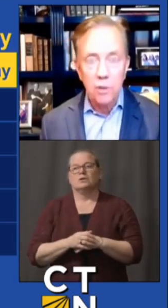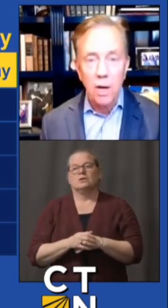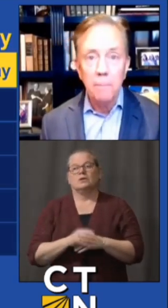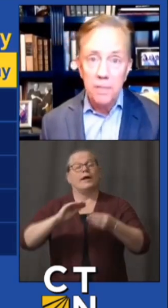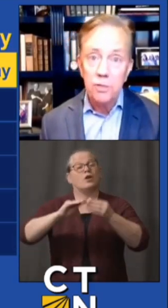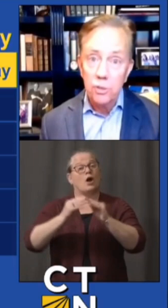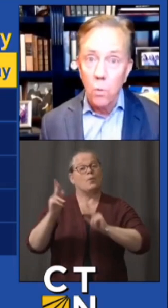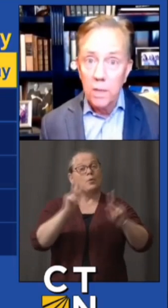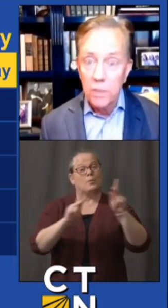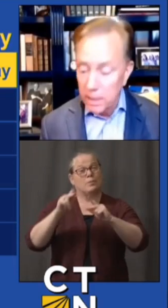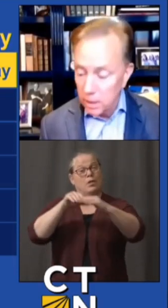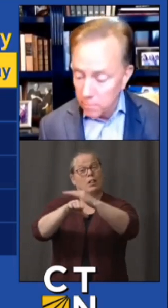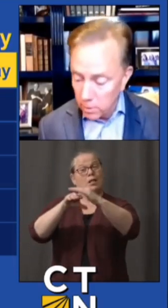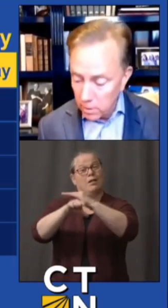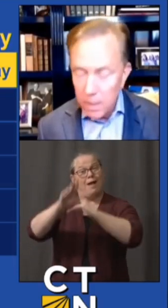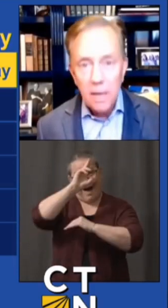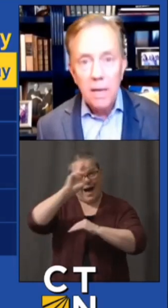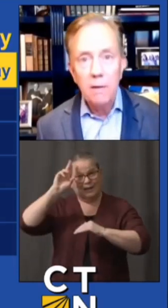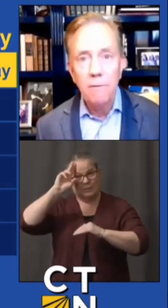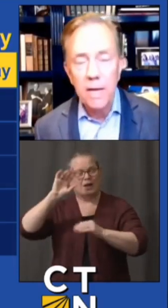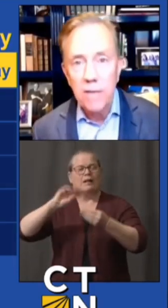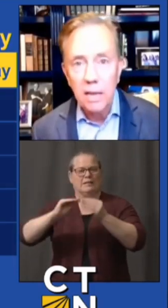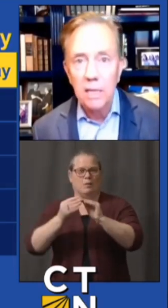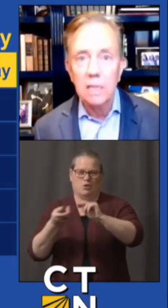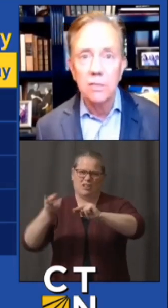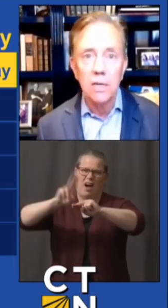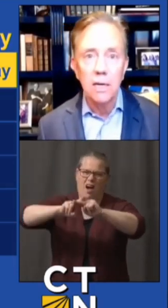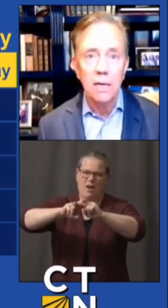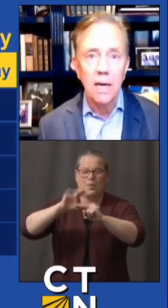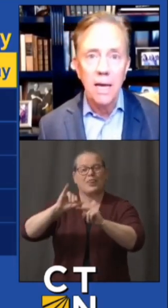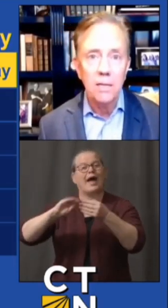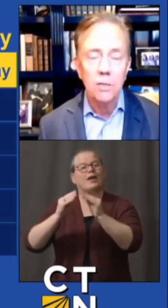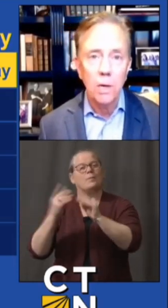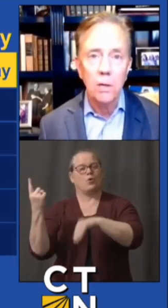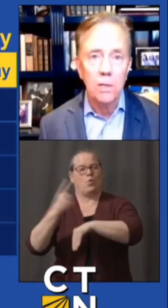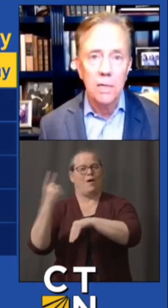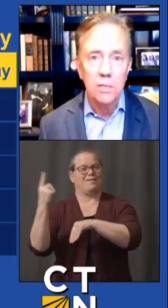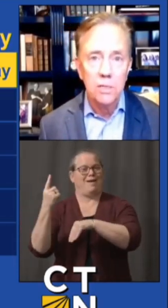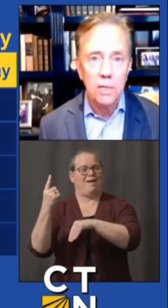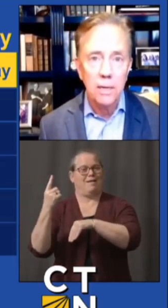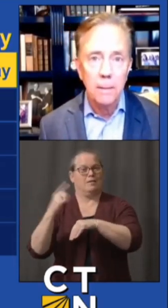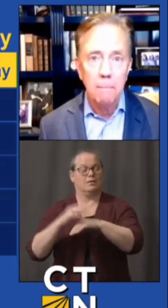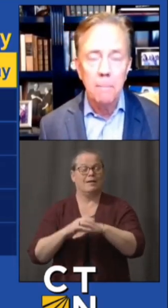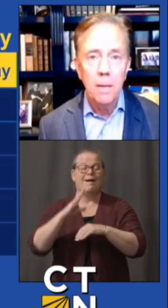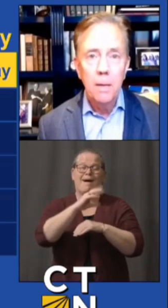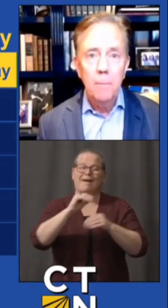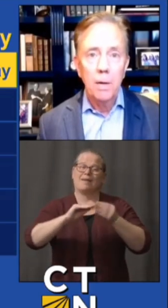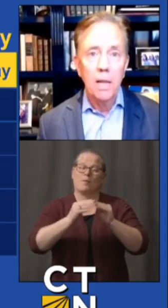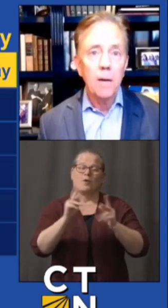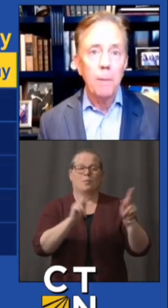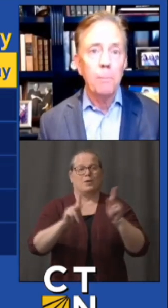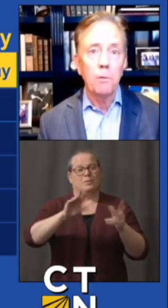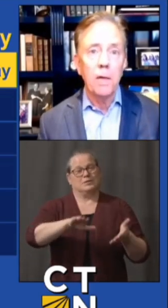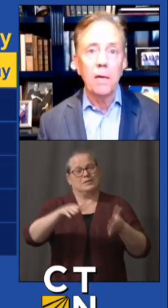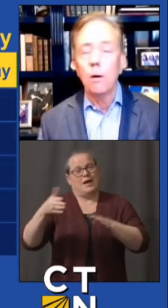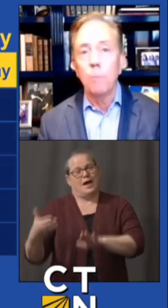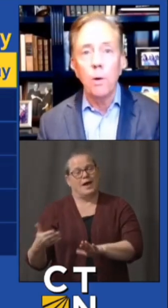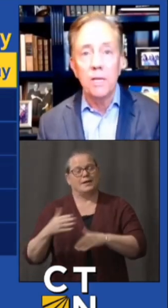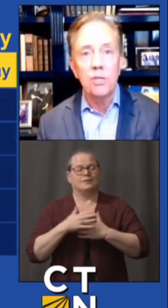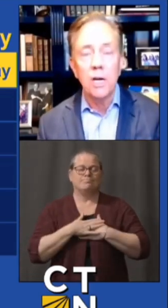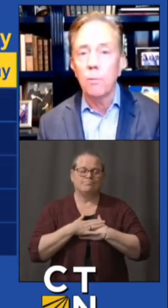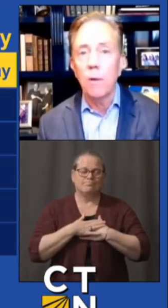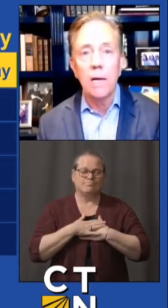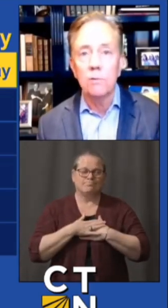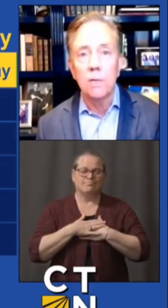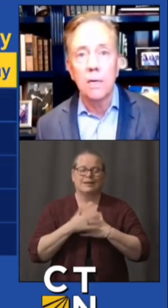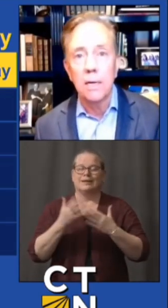hospitalizations are up. This is a one-day number. And fatalities. I hate to dwell on this. But a lot of people think, oh boy, this